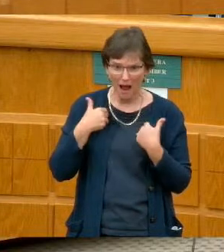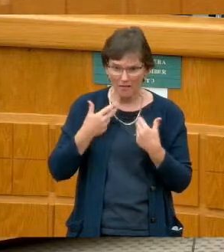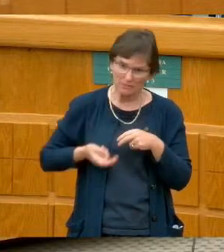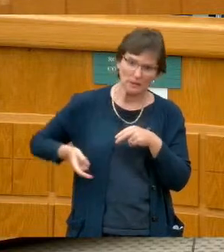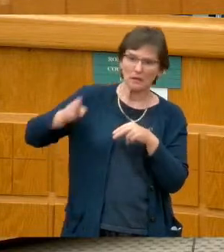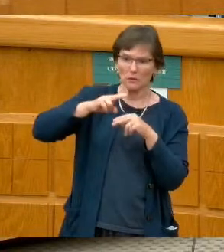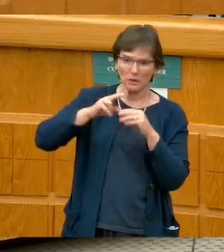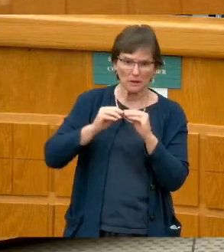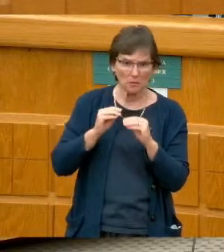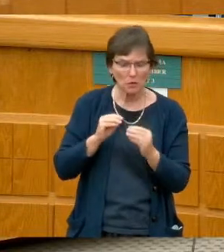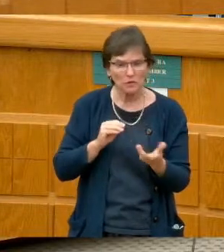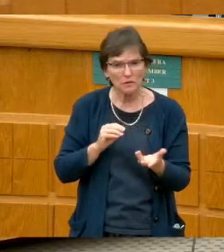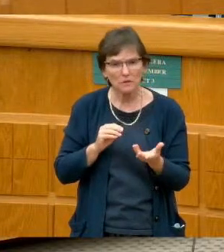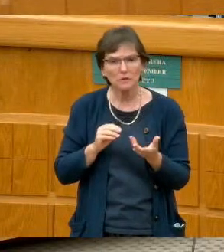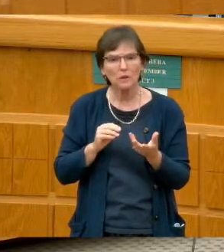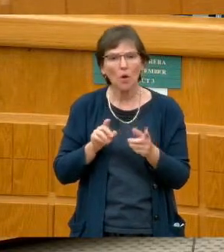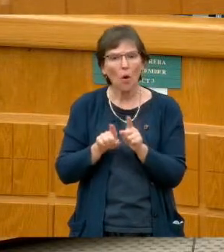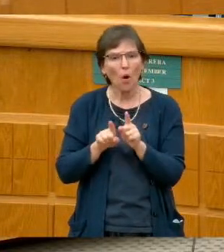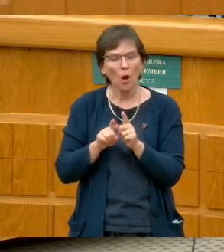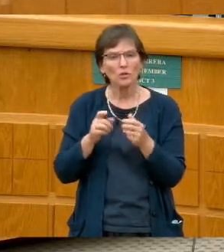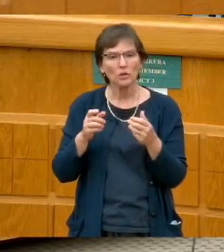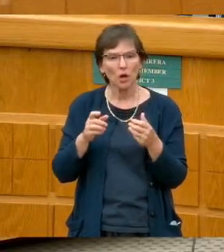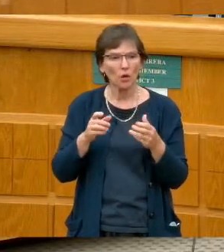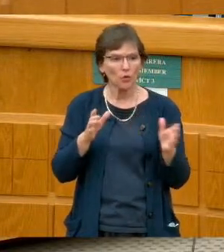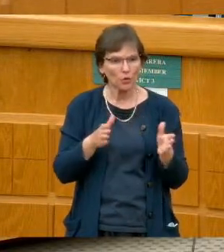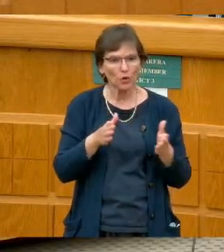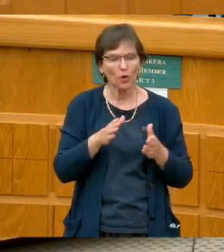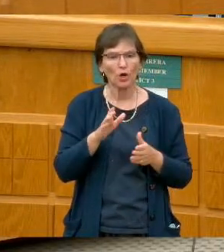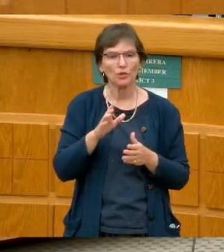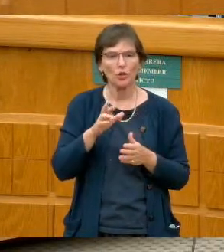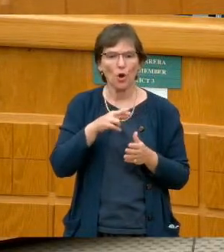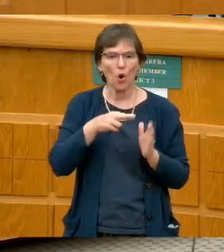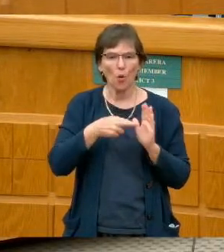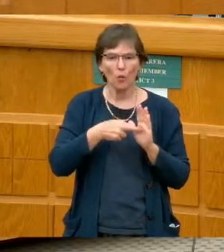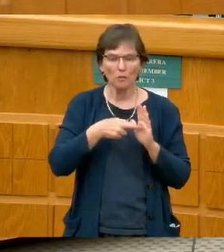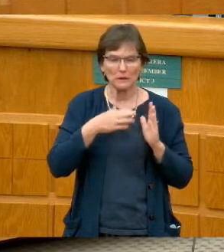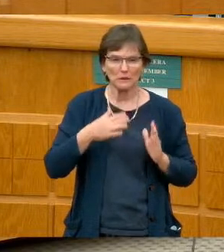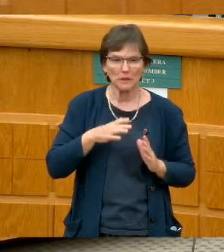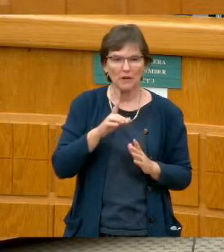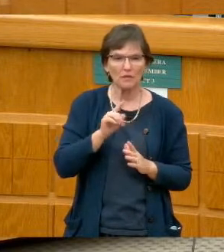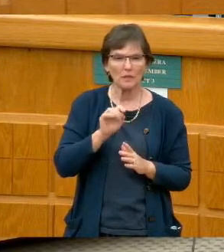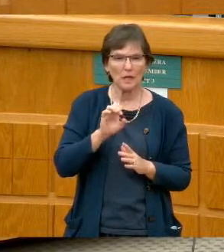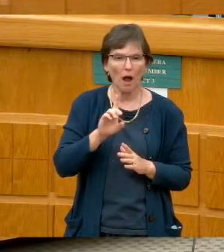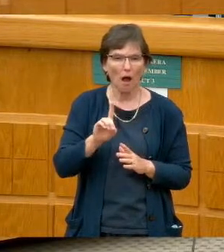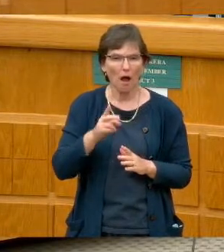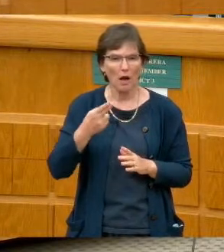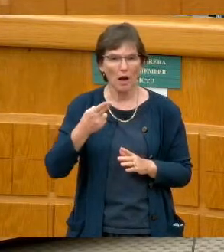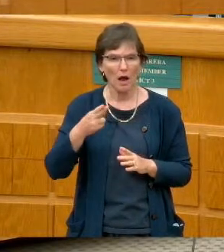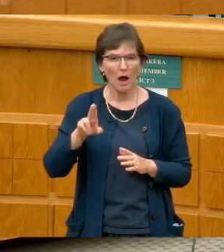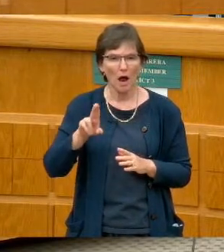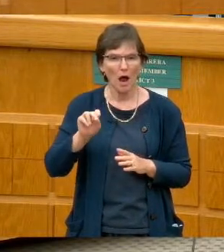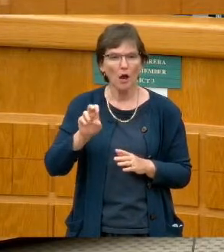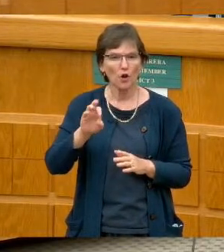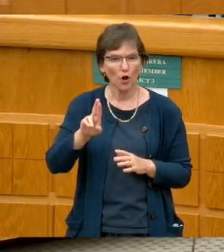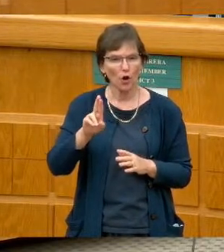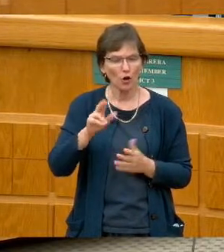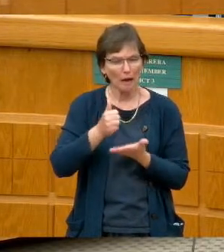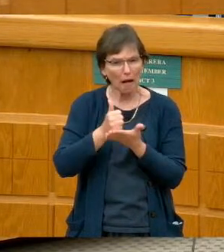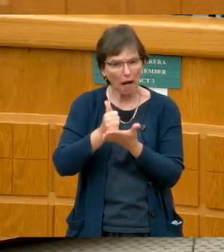Todd Hunter, that got involved as well to say, come on, we need some more timely reporting.